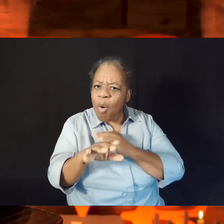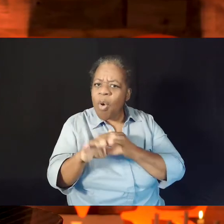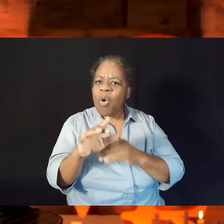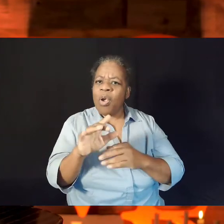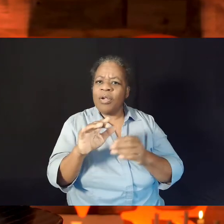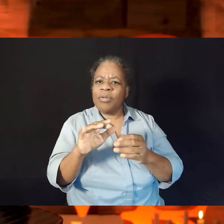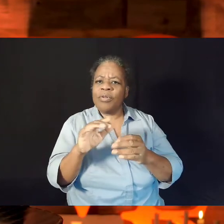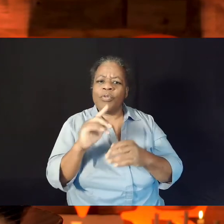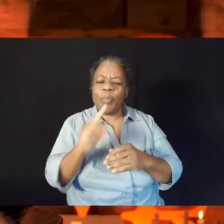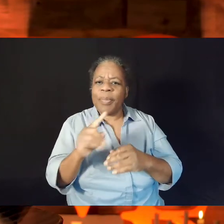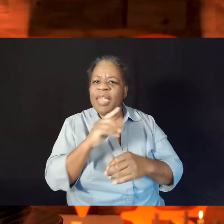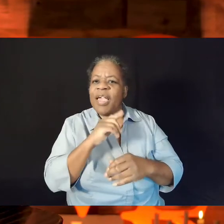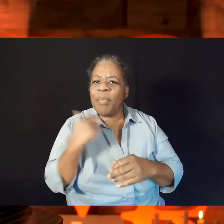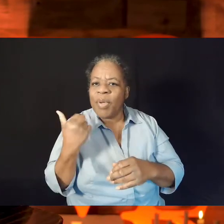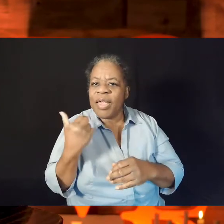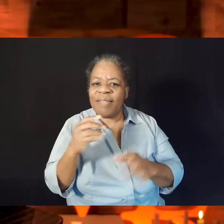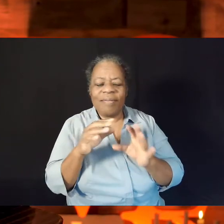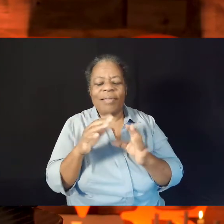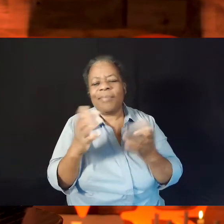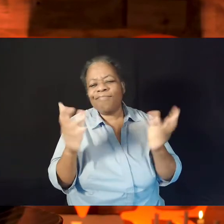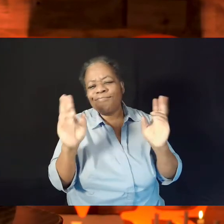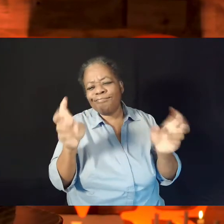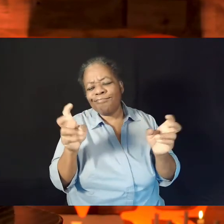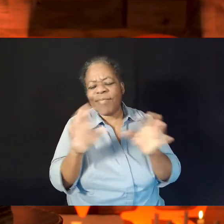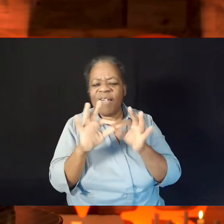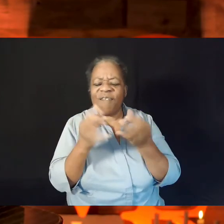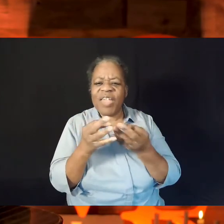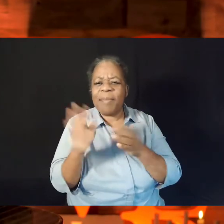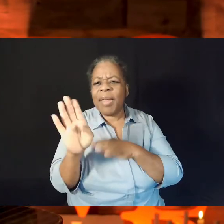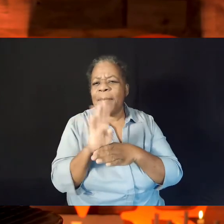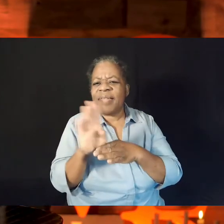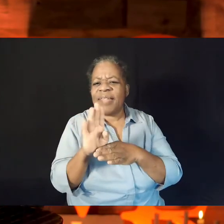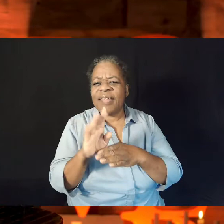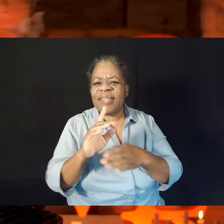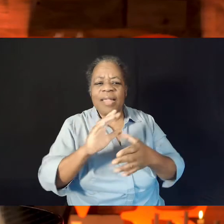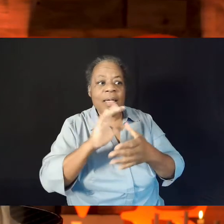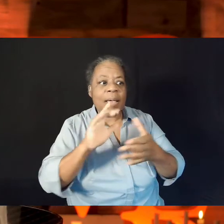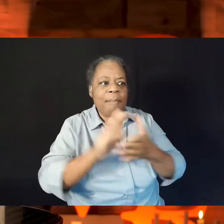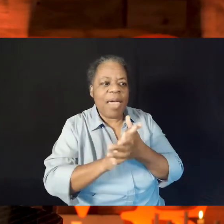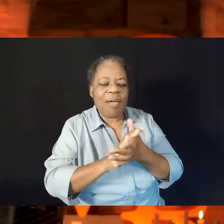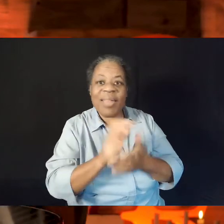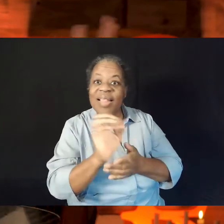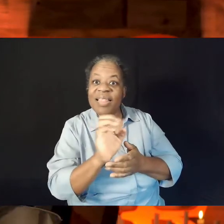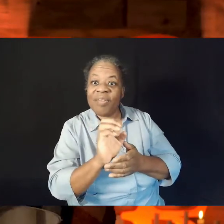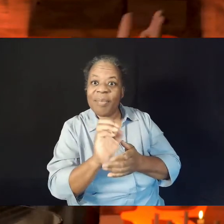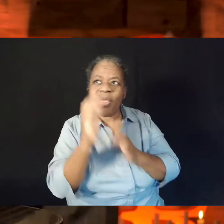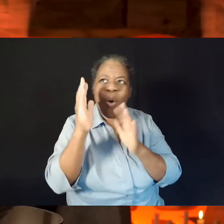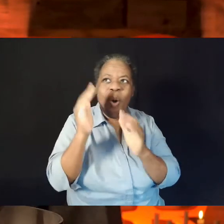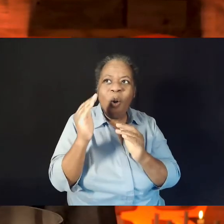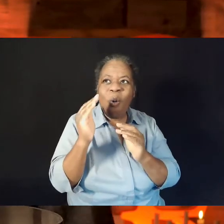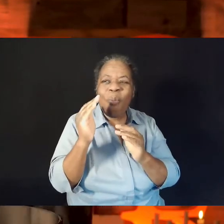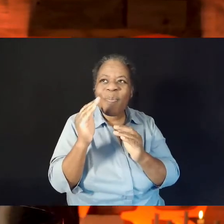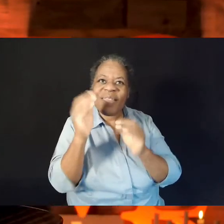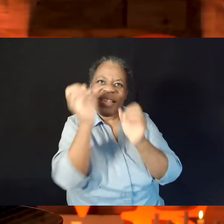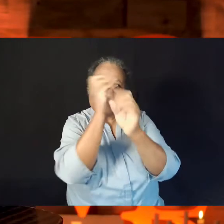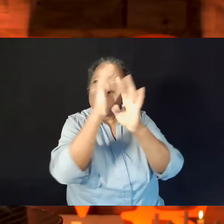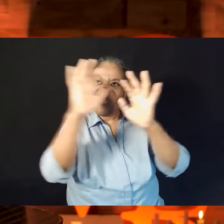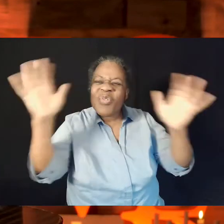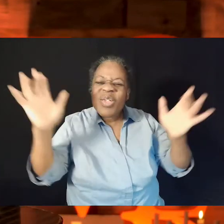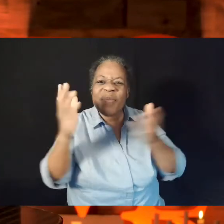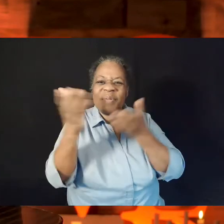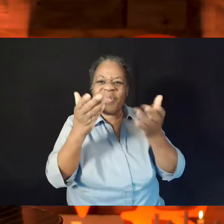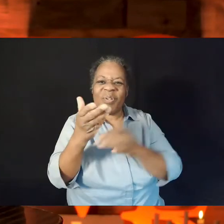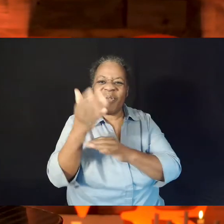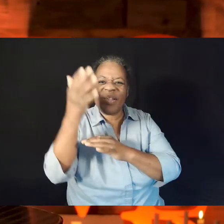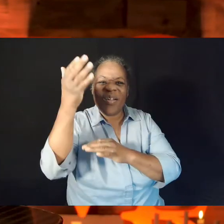in essence, the family business. He married Elizabeth and probably had hopes and dreams of serving God in the temple and raising a